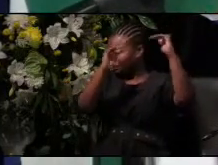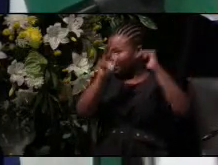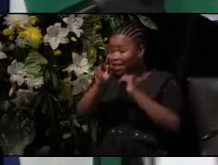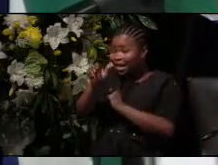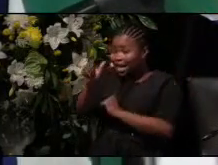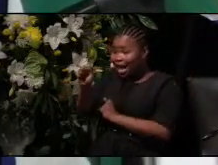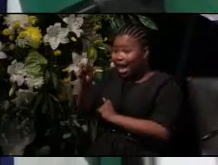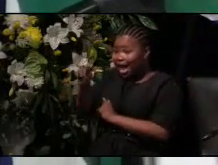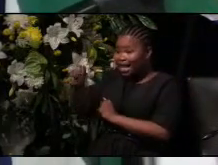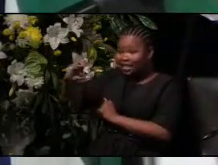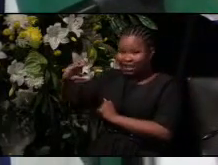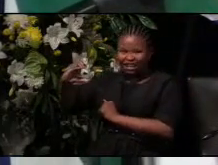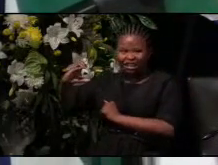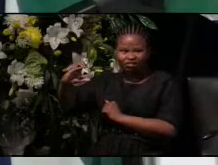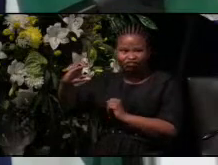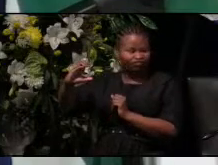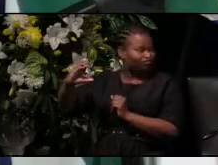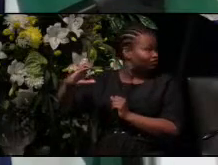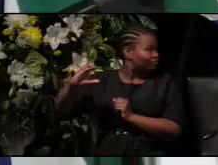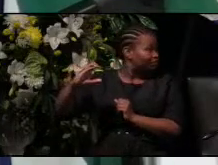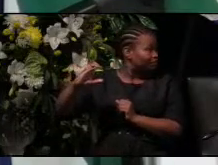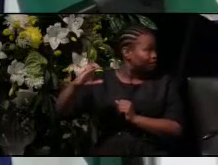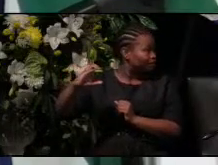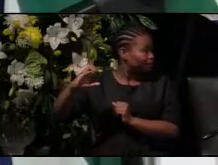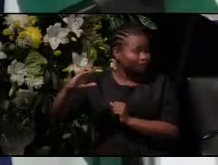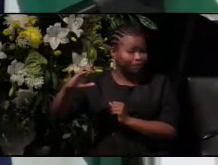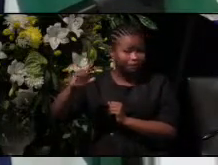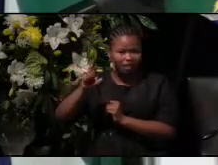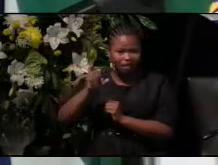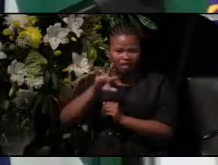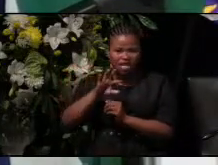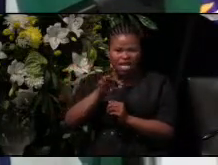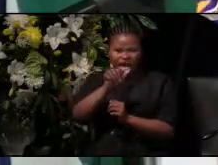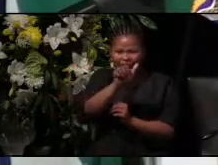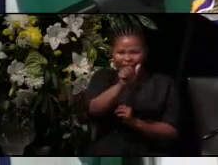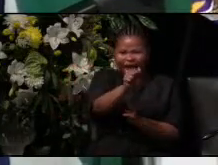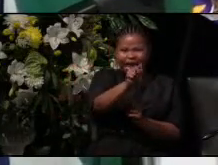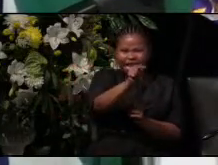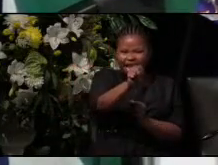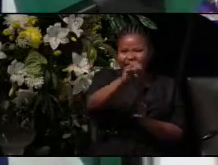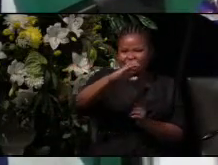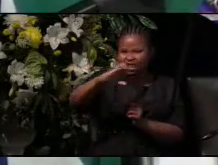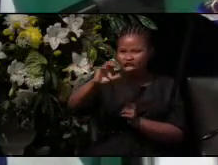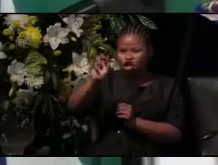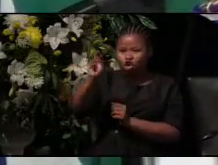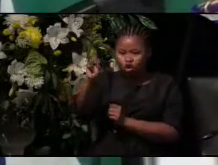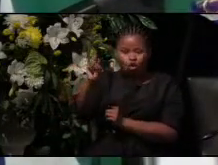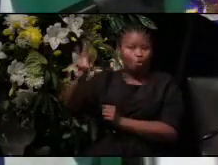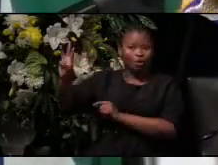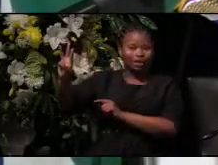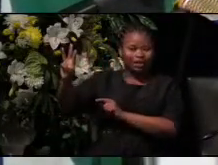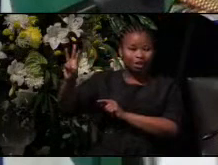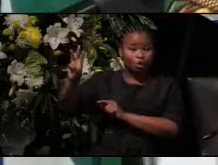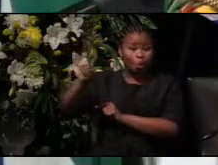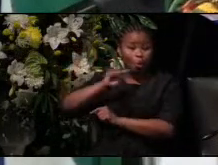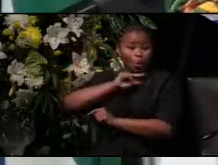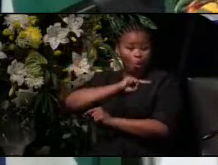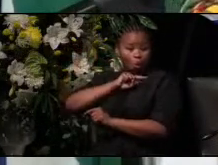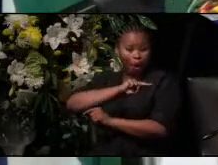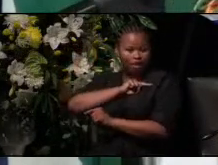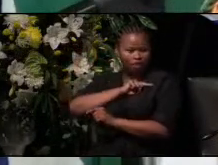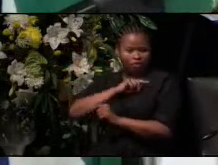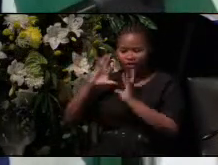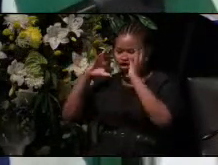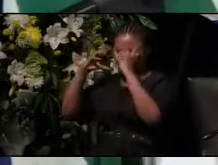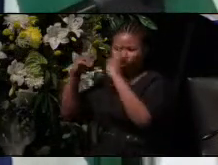the ANC chickened out and remained ANC Northwest because we had